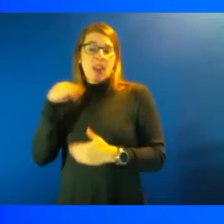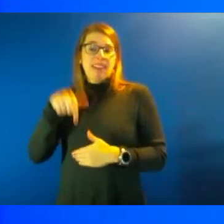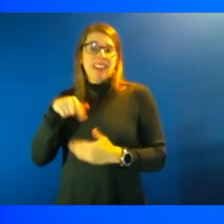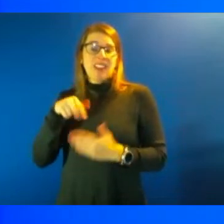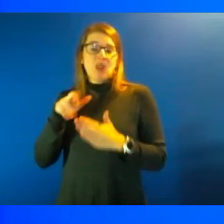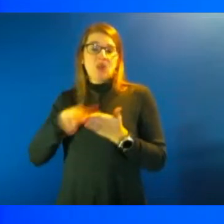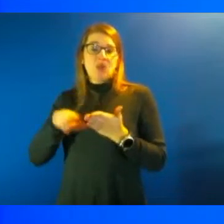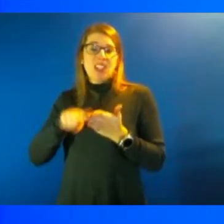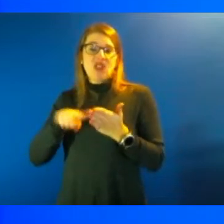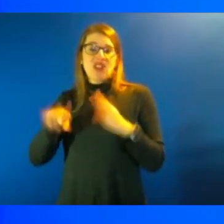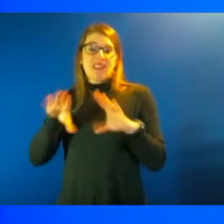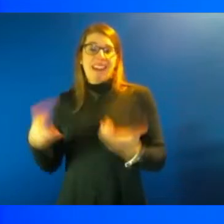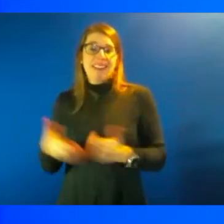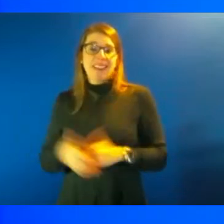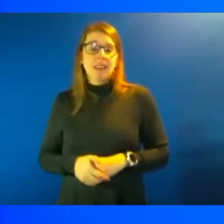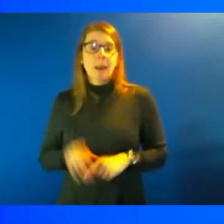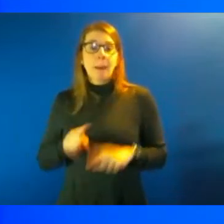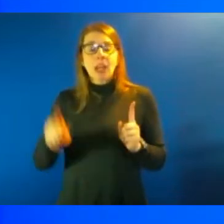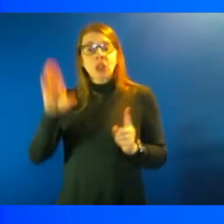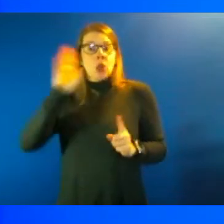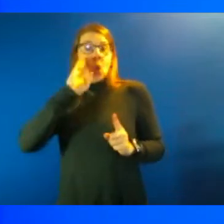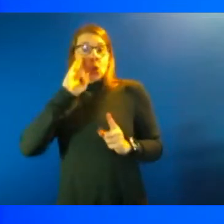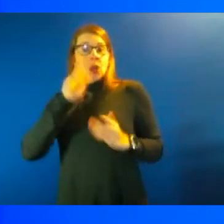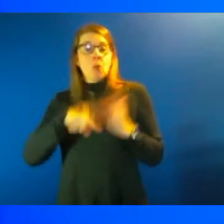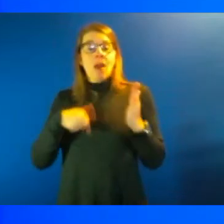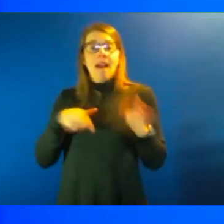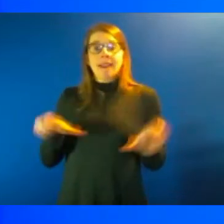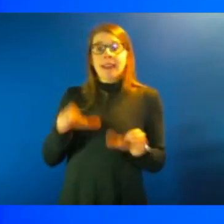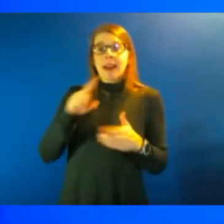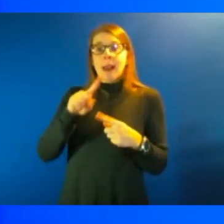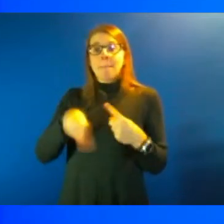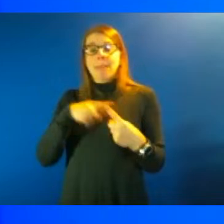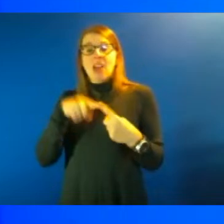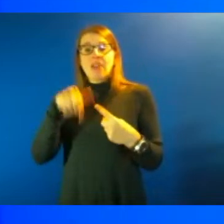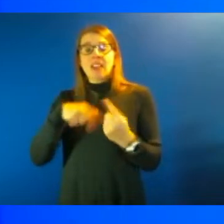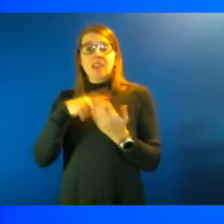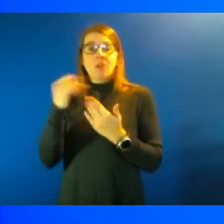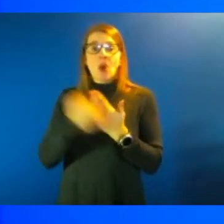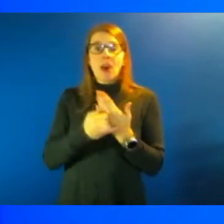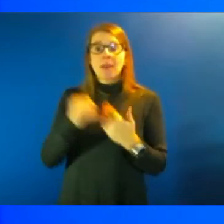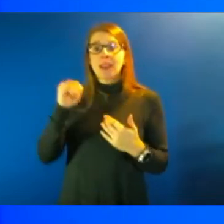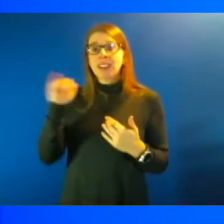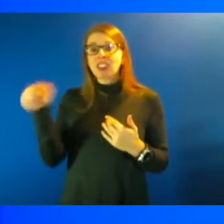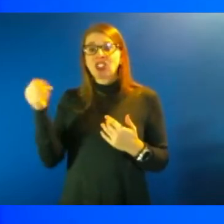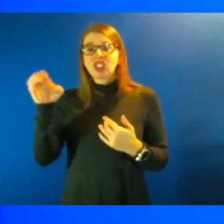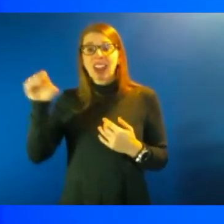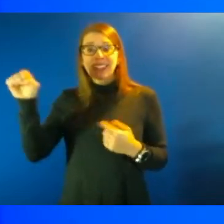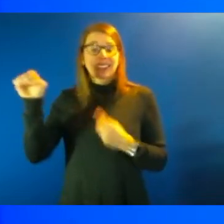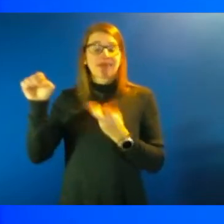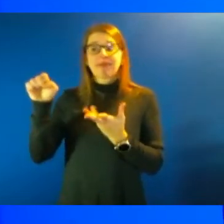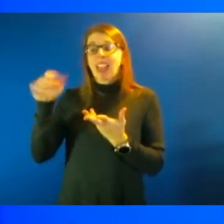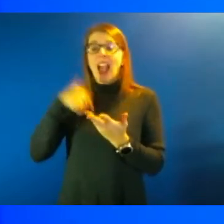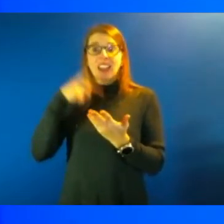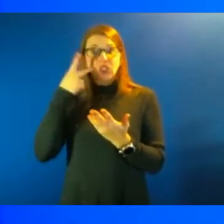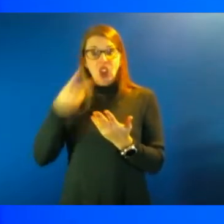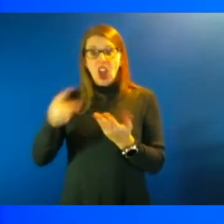but knowing what I did about this program and Jessica and the work that you all are doing, I saw these numbers and I saw that the cases were